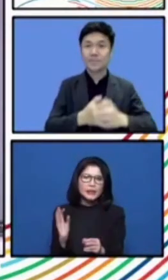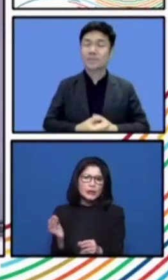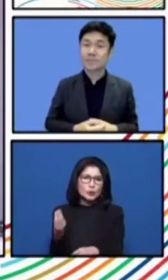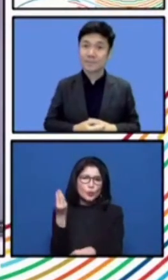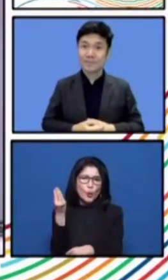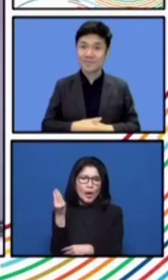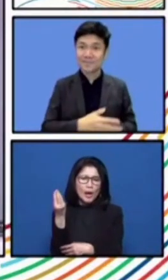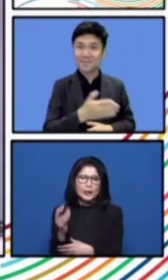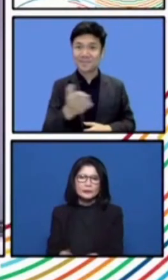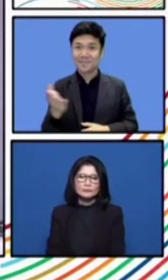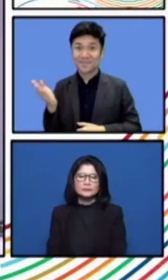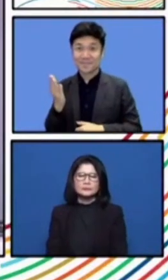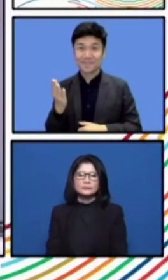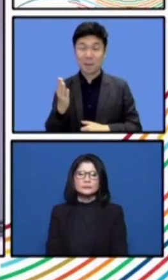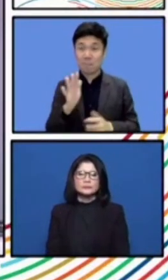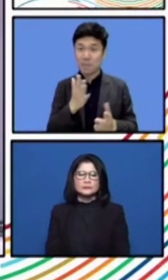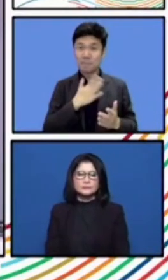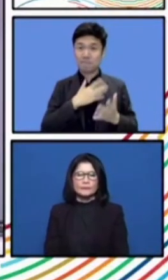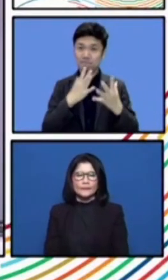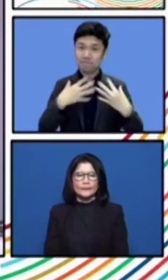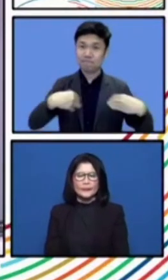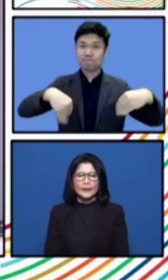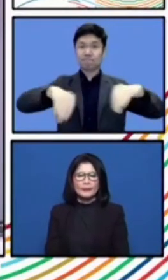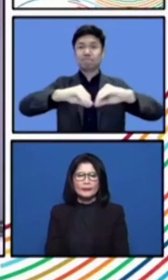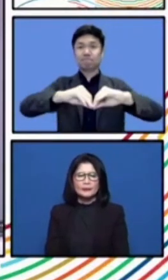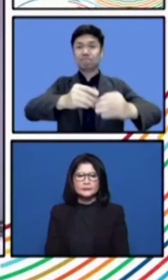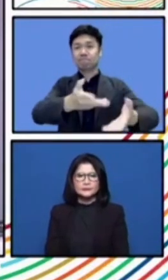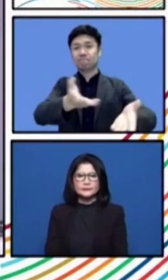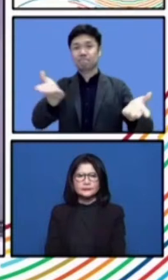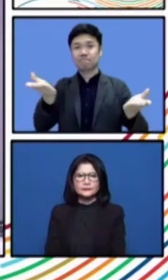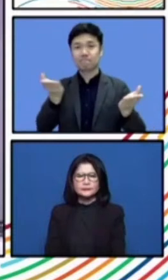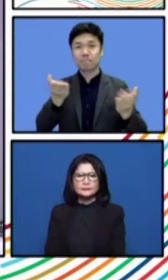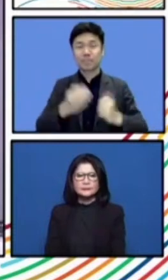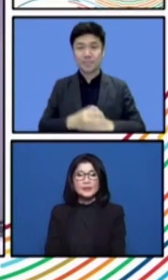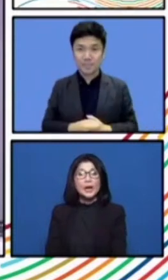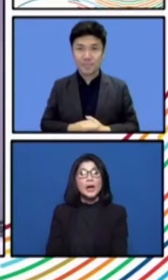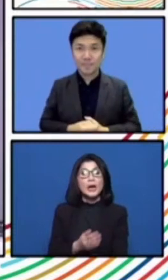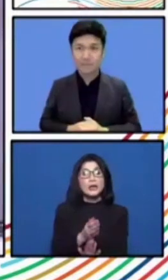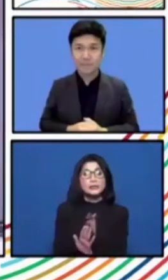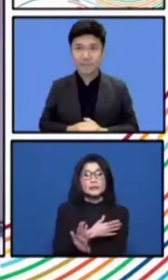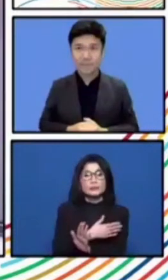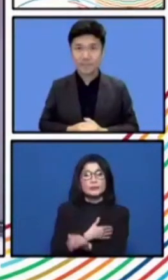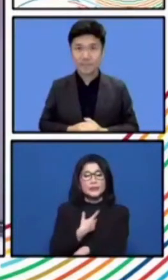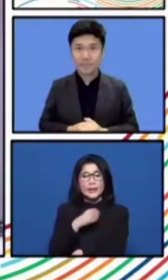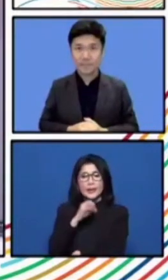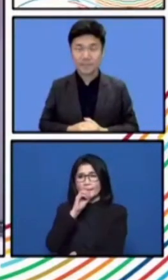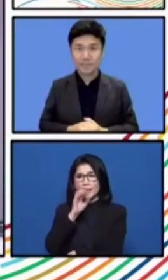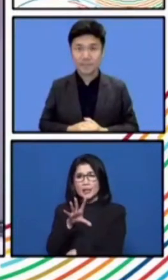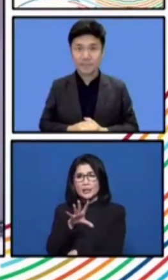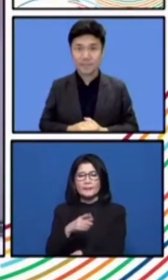brothers and sisters with stabilities uh before I respond to the question I'd like to take the opportunity firstly